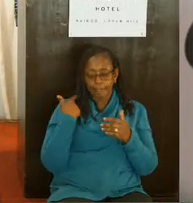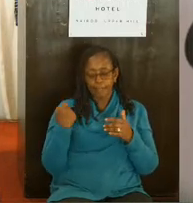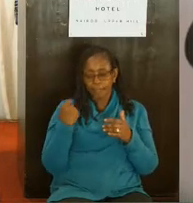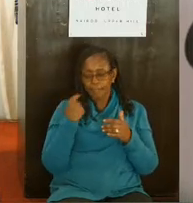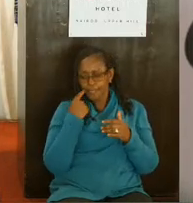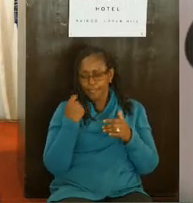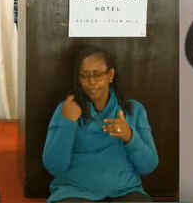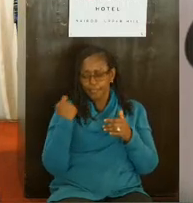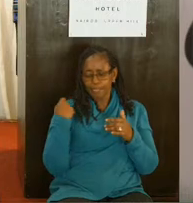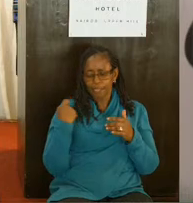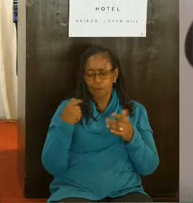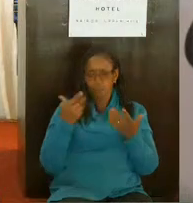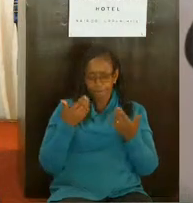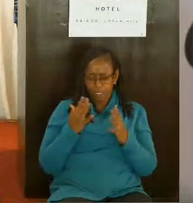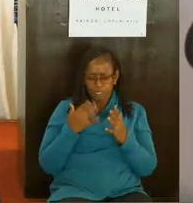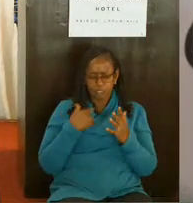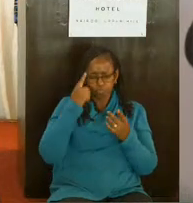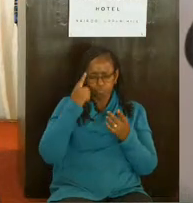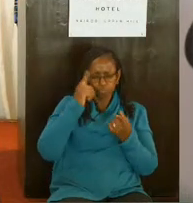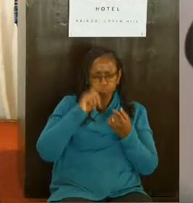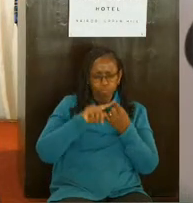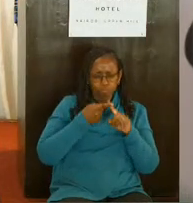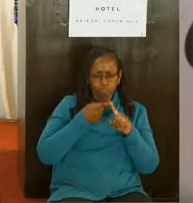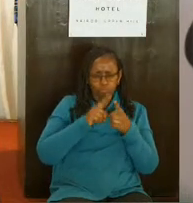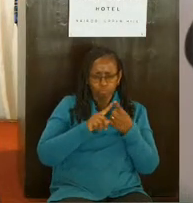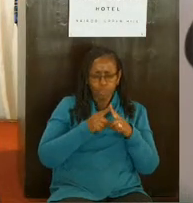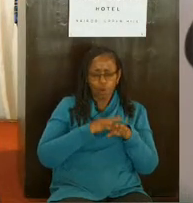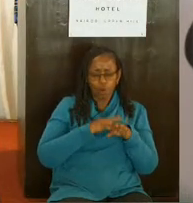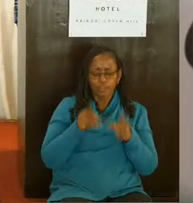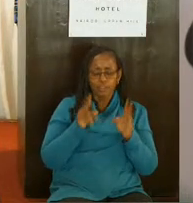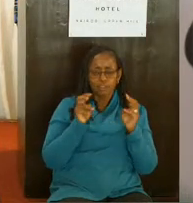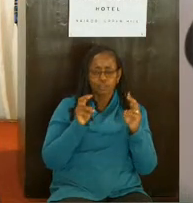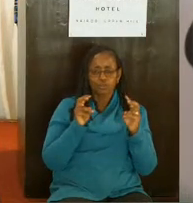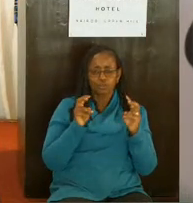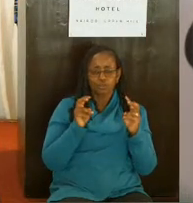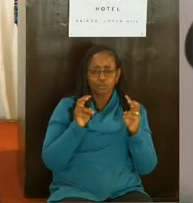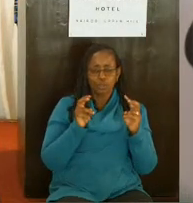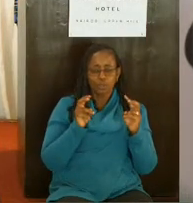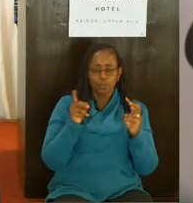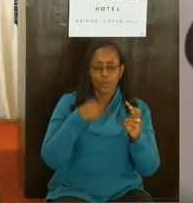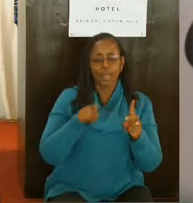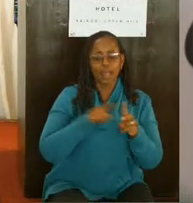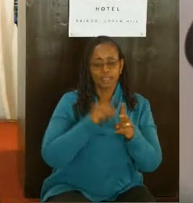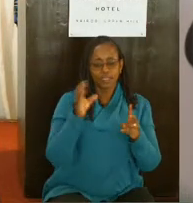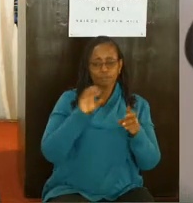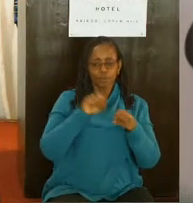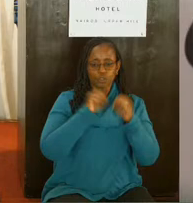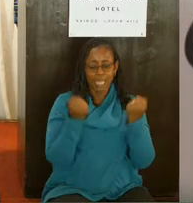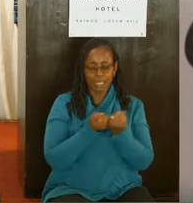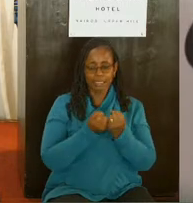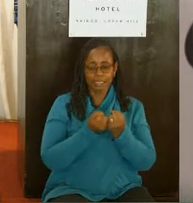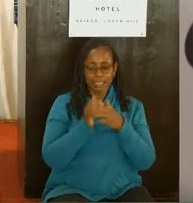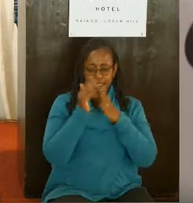reflecting on this kind of questions and even resulted as civil society leaders to have a fireplace talk informal